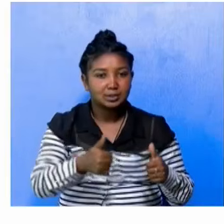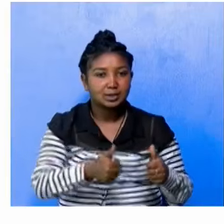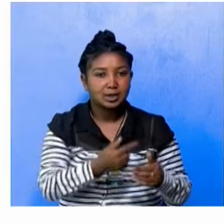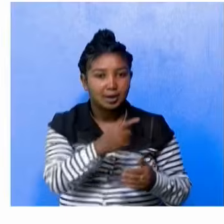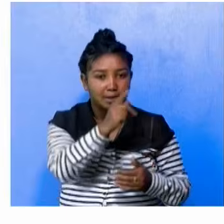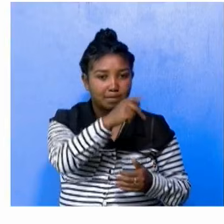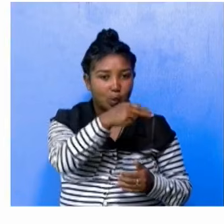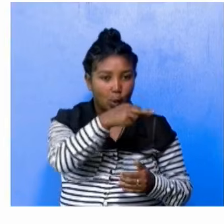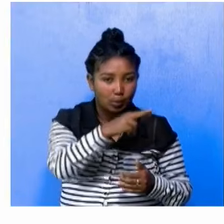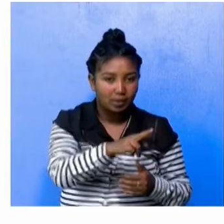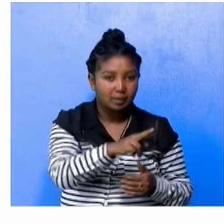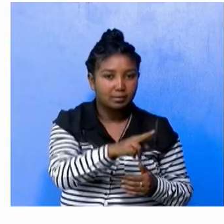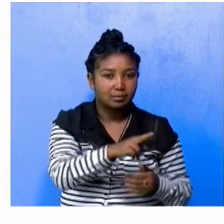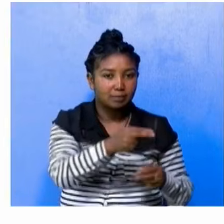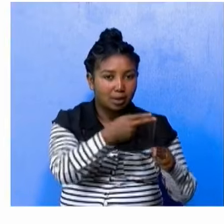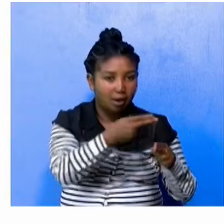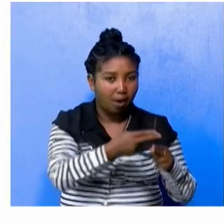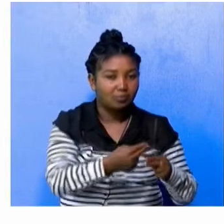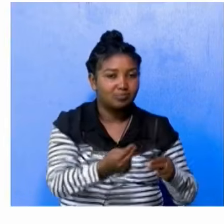proper